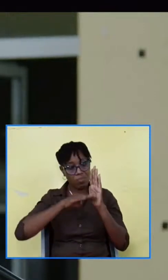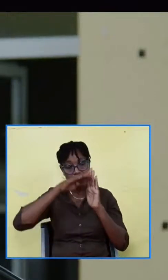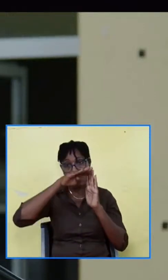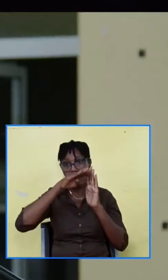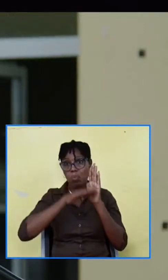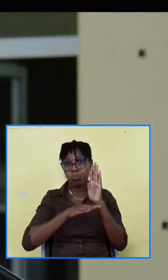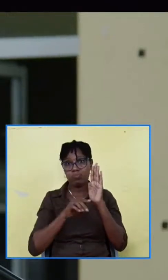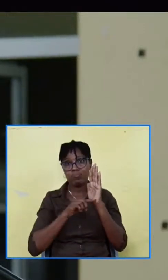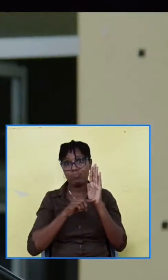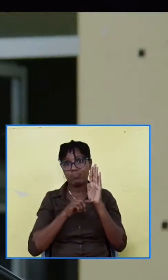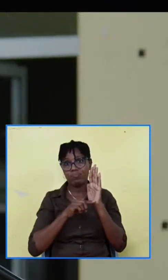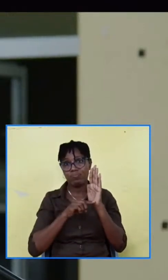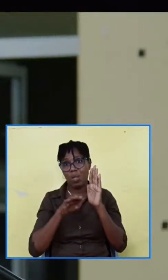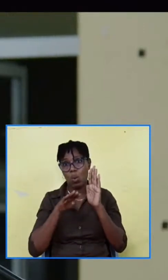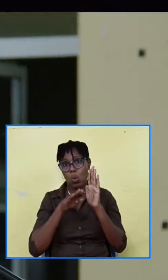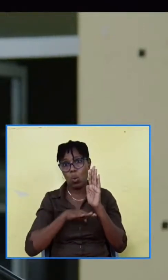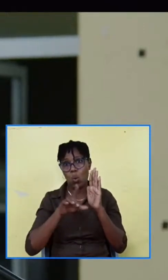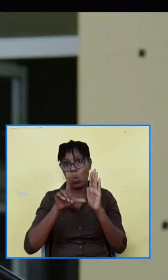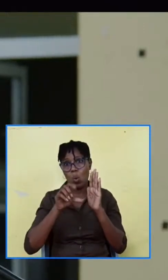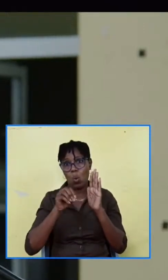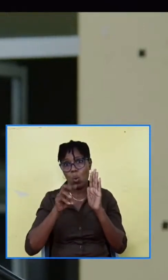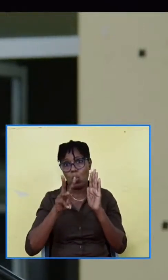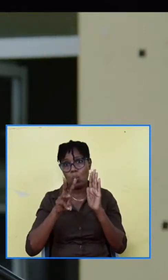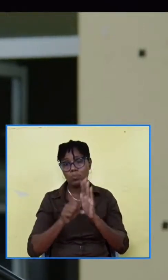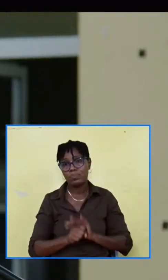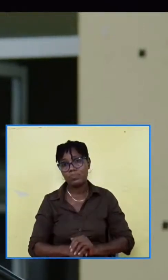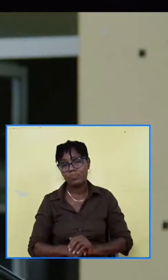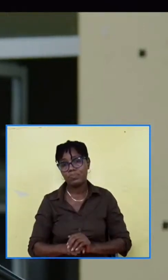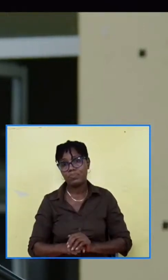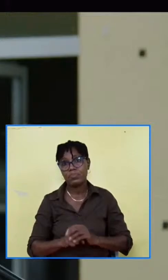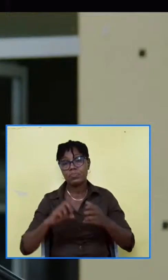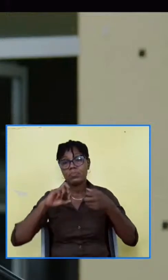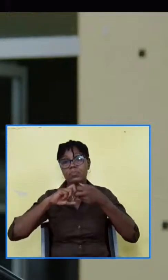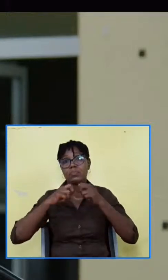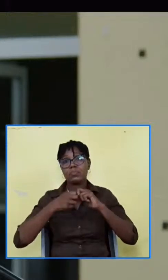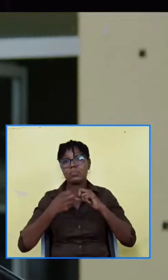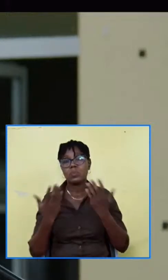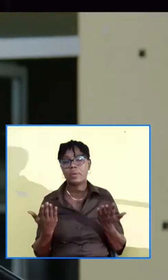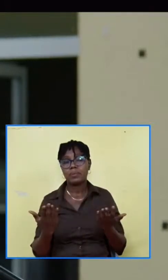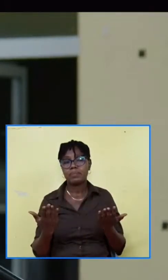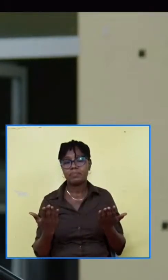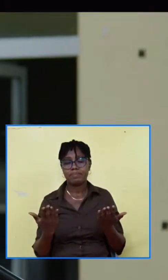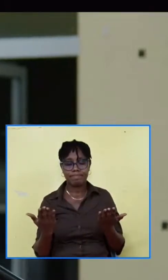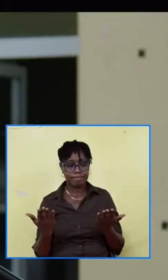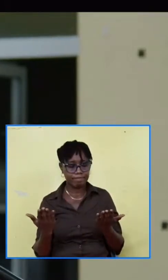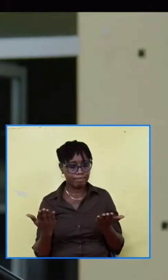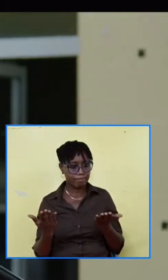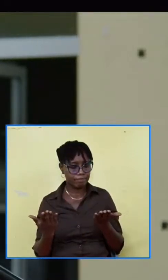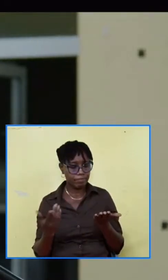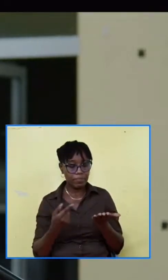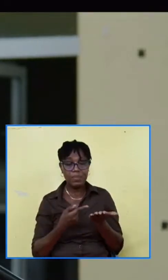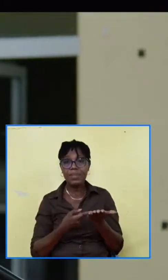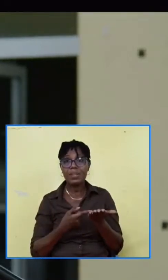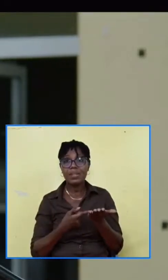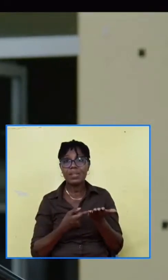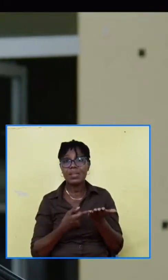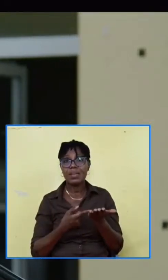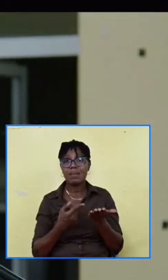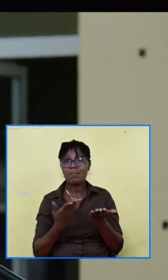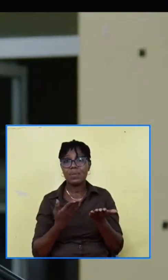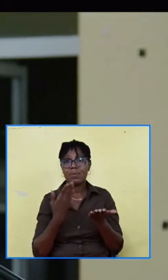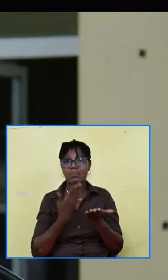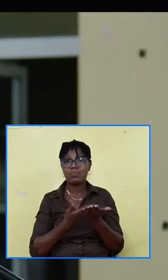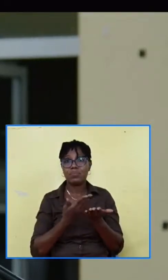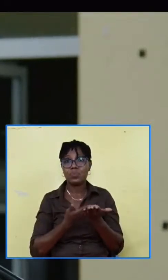market. And the challenge is this. In my hands, I have signed testimonies of